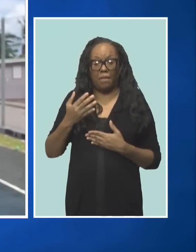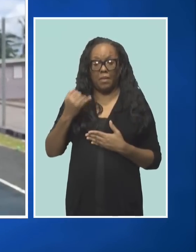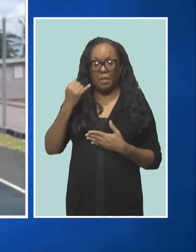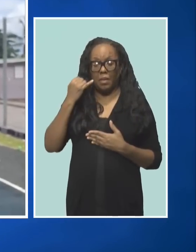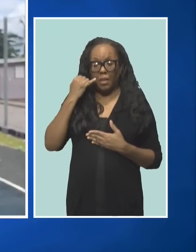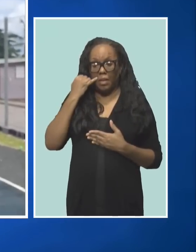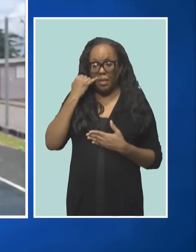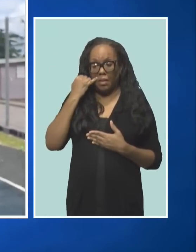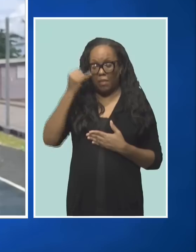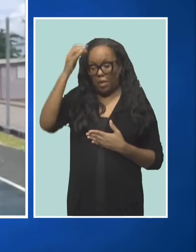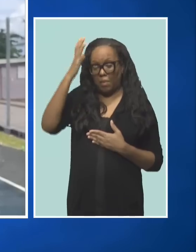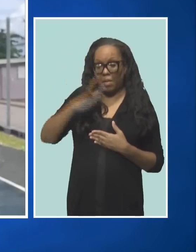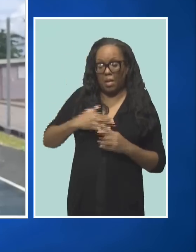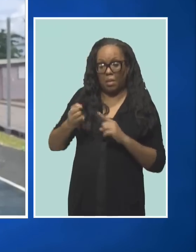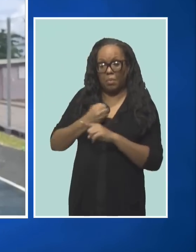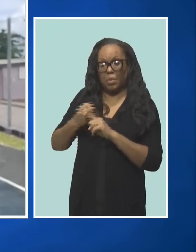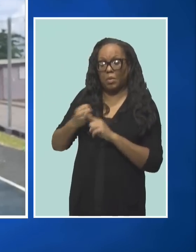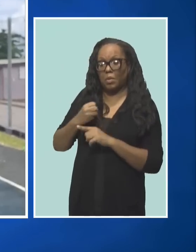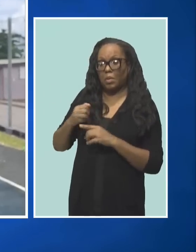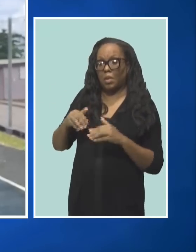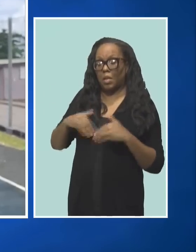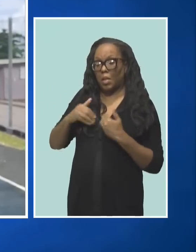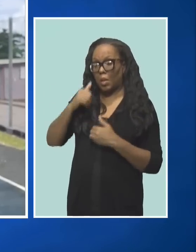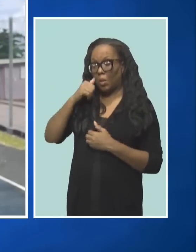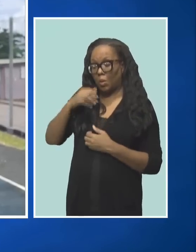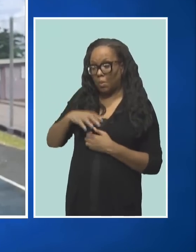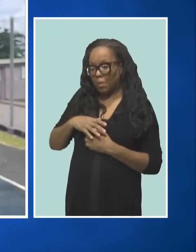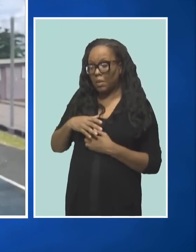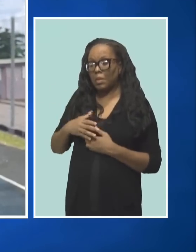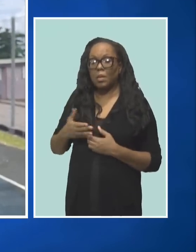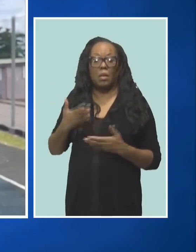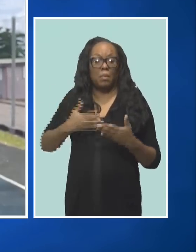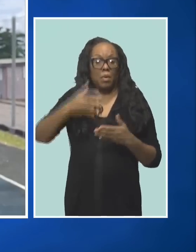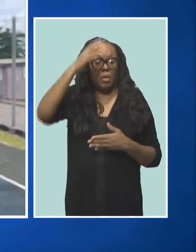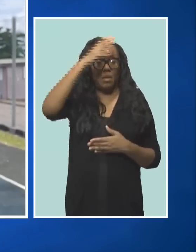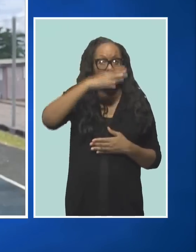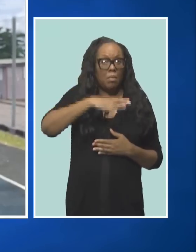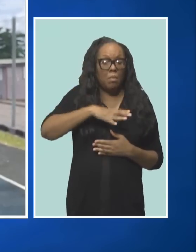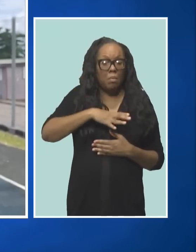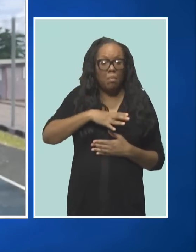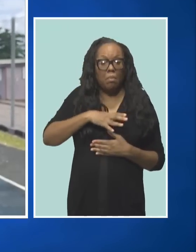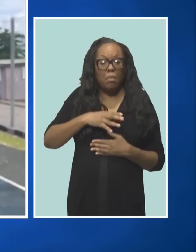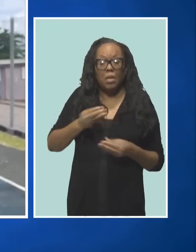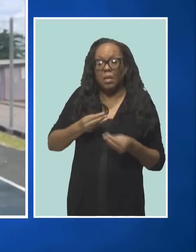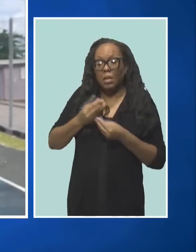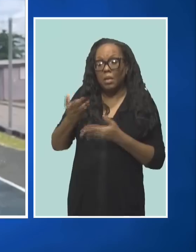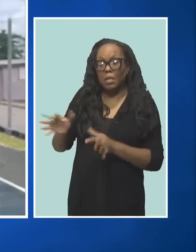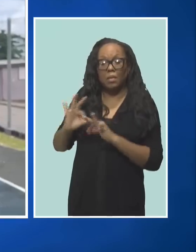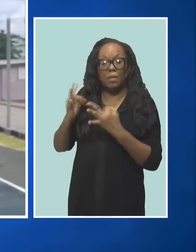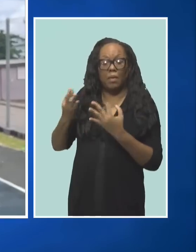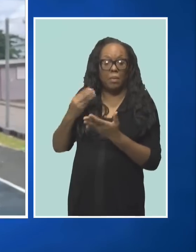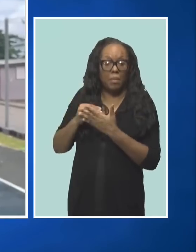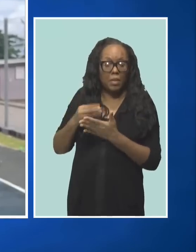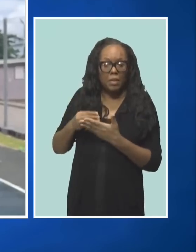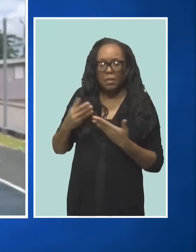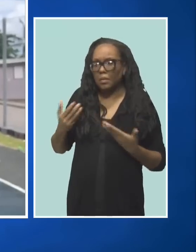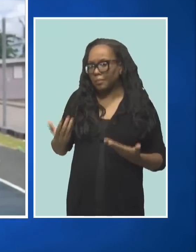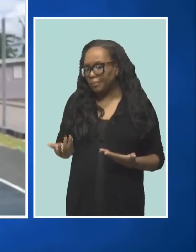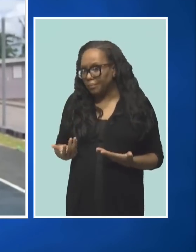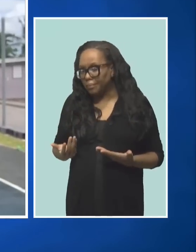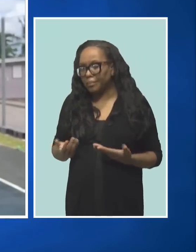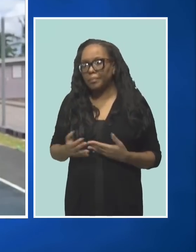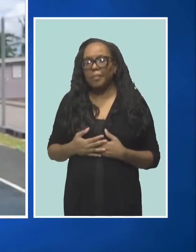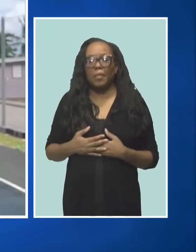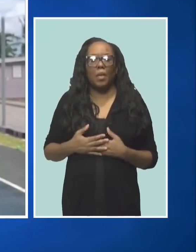lady has been abused, where the male is a breadwinner, or where the male is a provider, or where there is fear. There are a number of reasons why it happens. So we